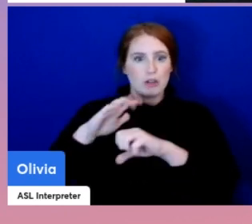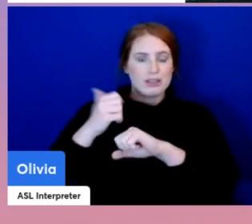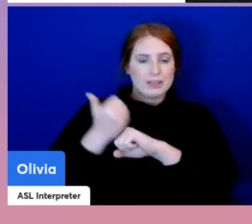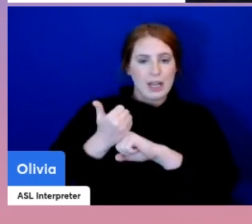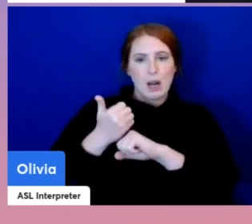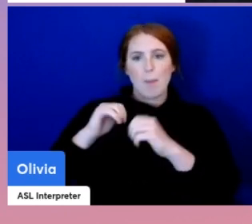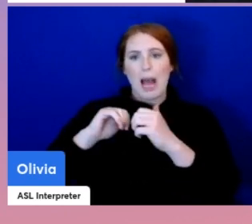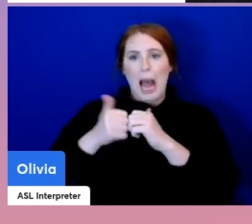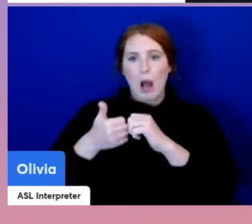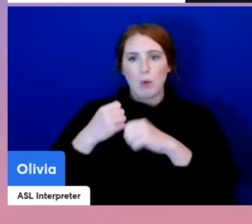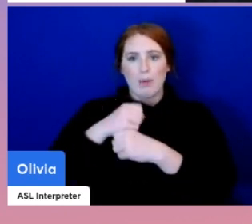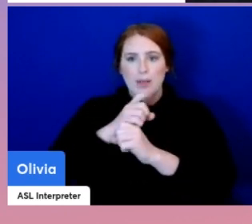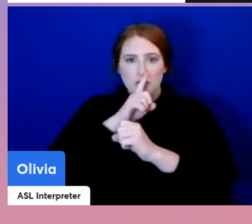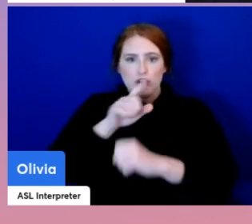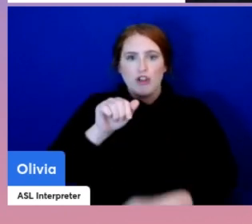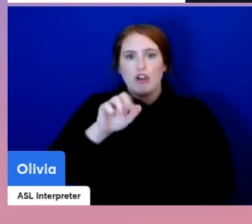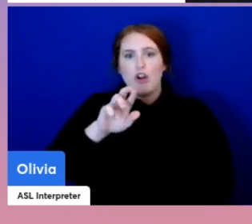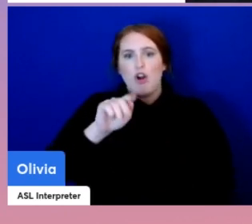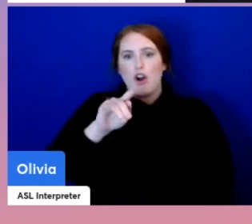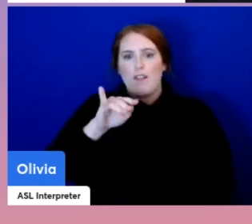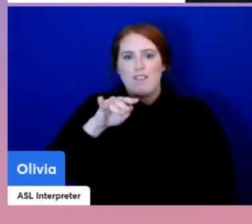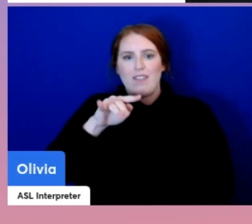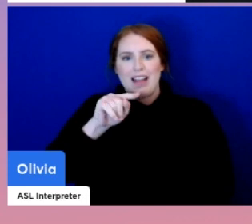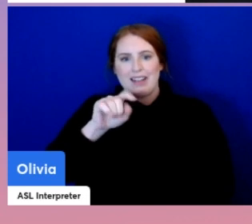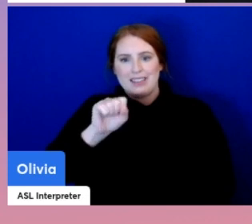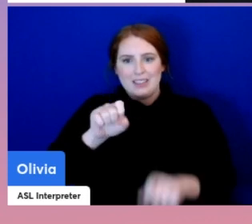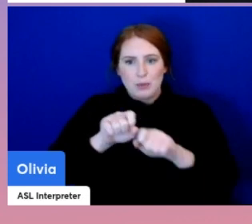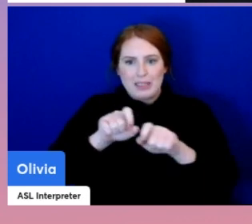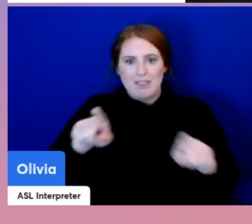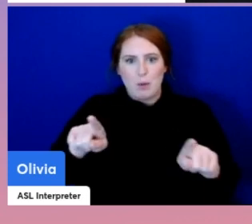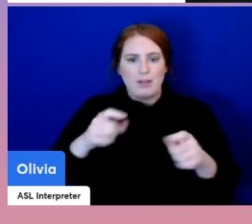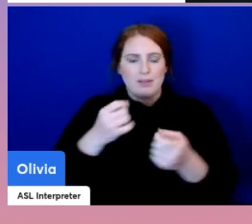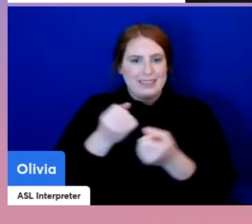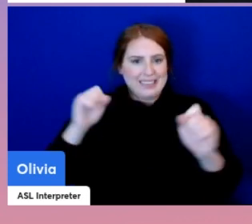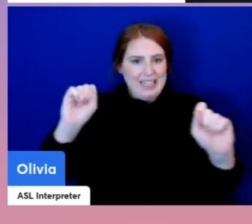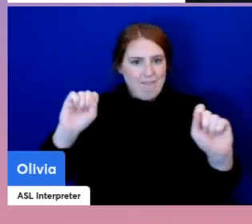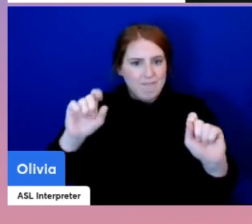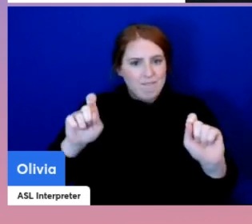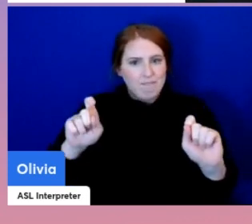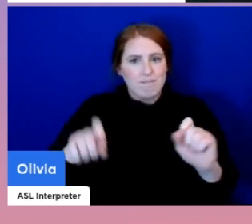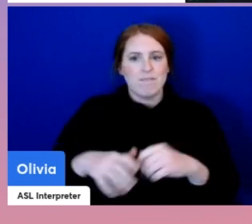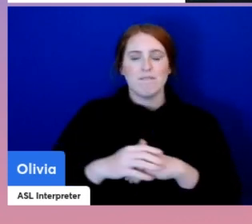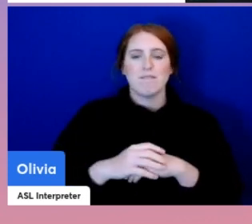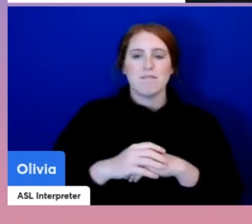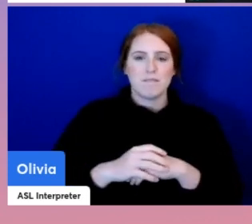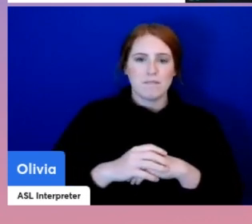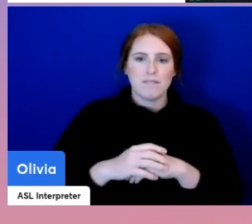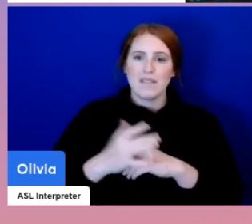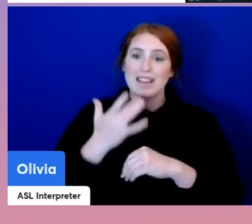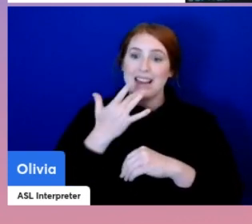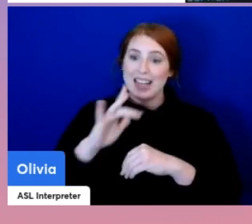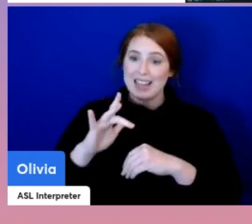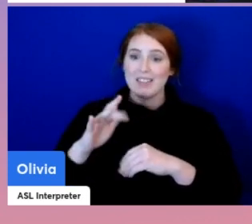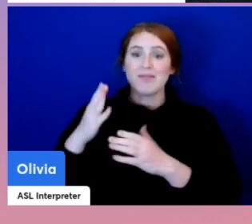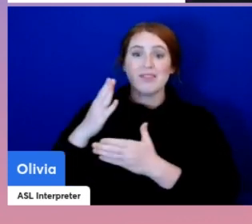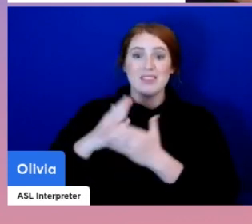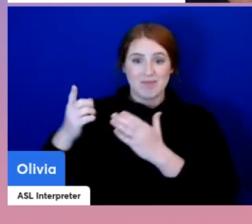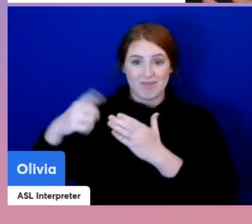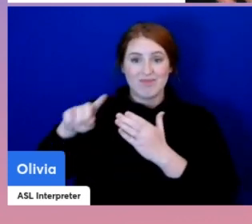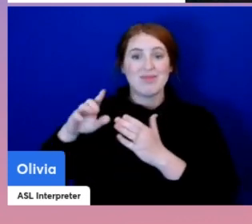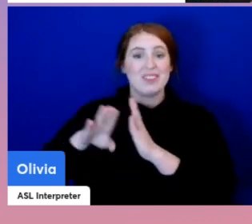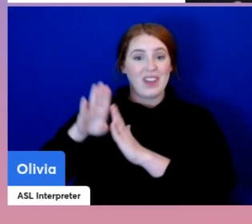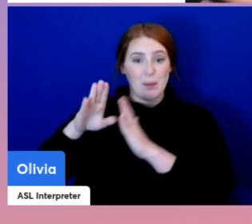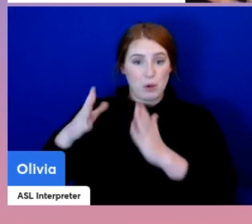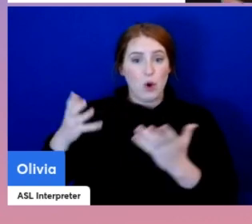deployed to prod? Luckily, there are some developers adopting the new paradigm and using the construct, and that leads us to our second problem.